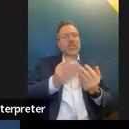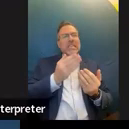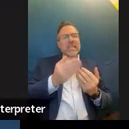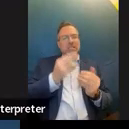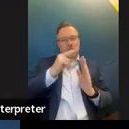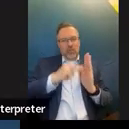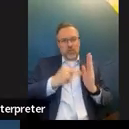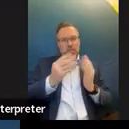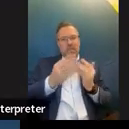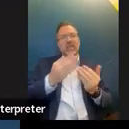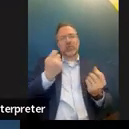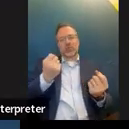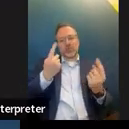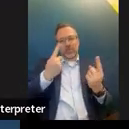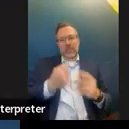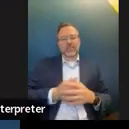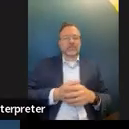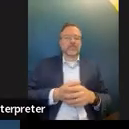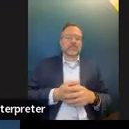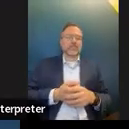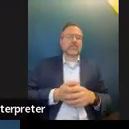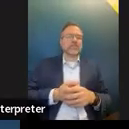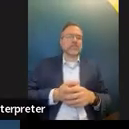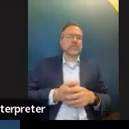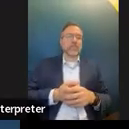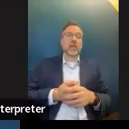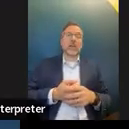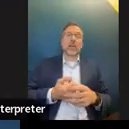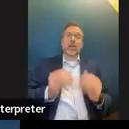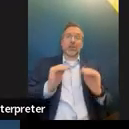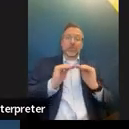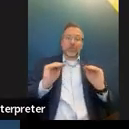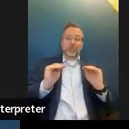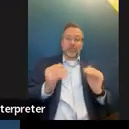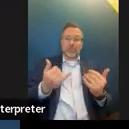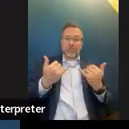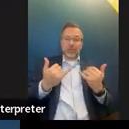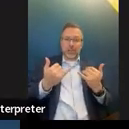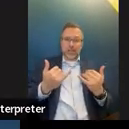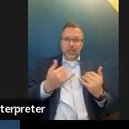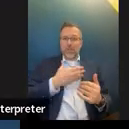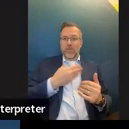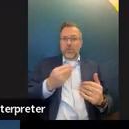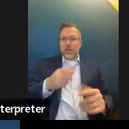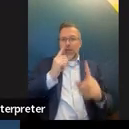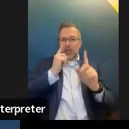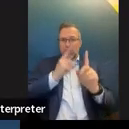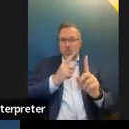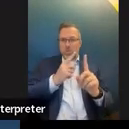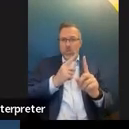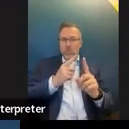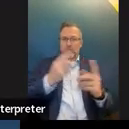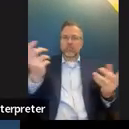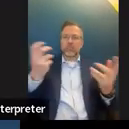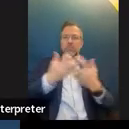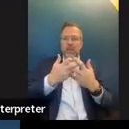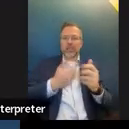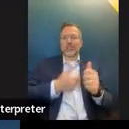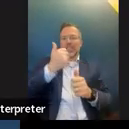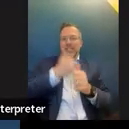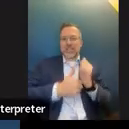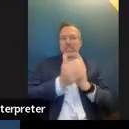As we said, your present level and goal are aligned to each skill gap up in section